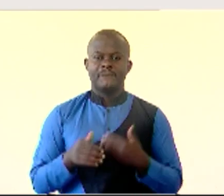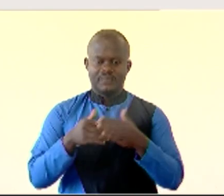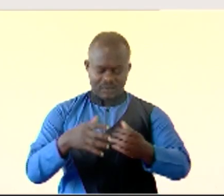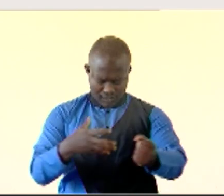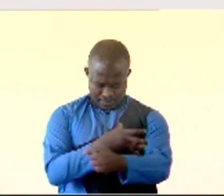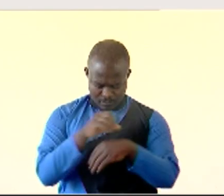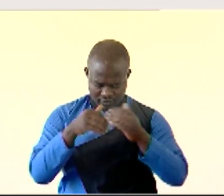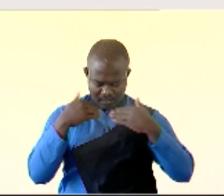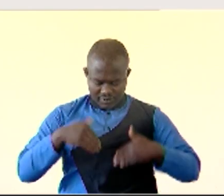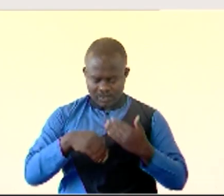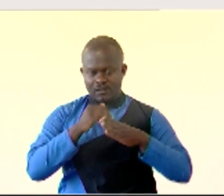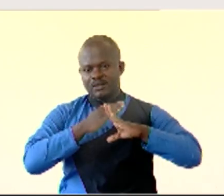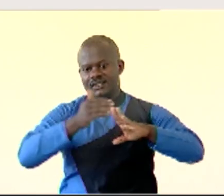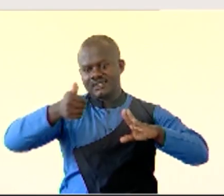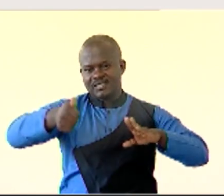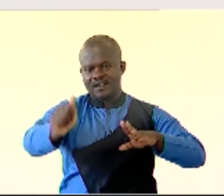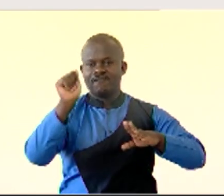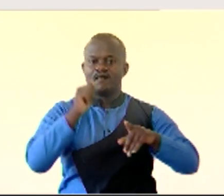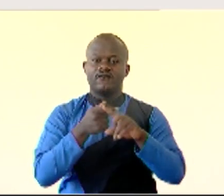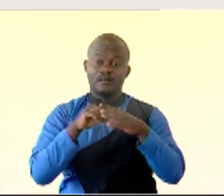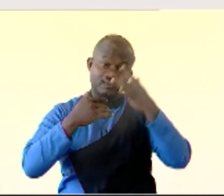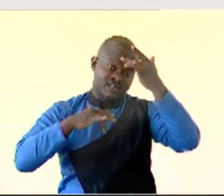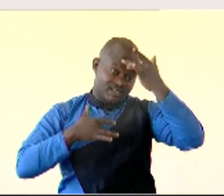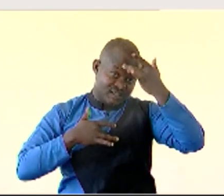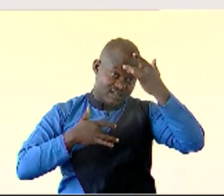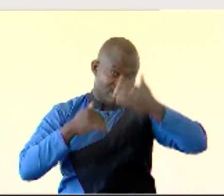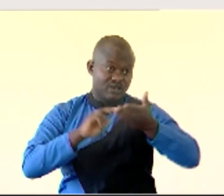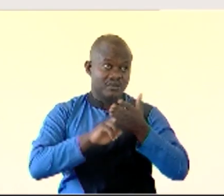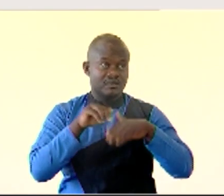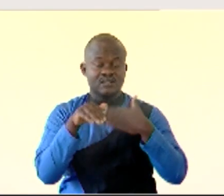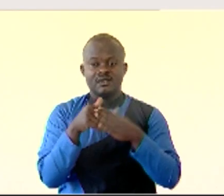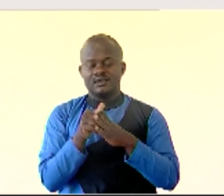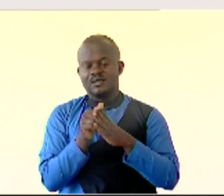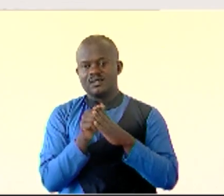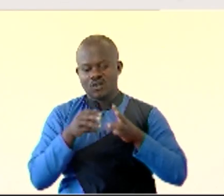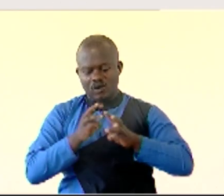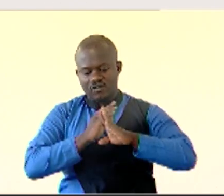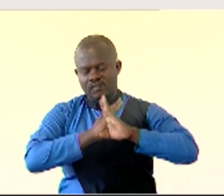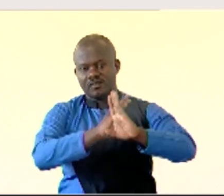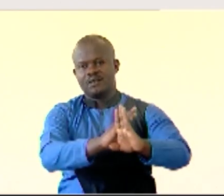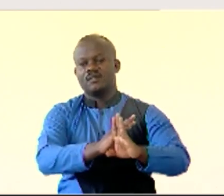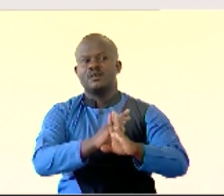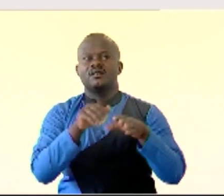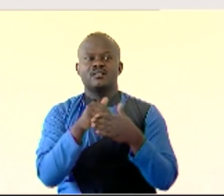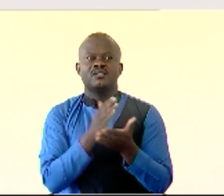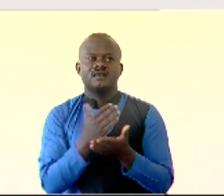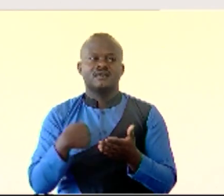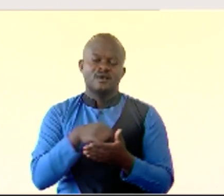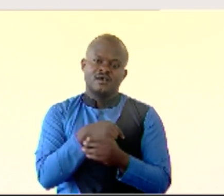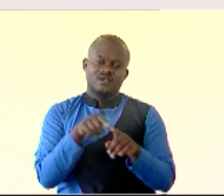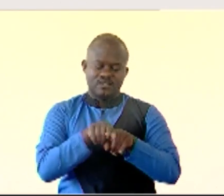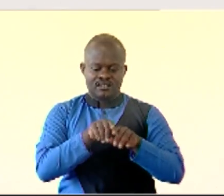the body to prevent itself from a disease using its line of defense is referred to as